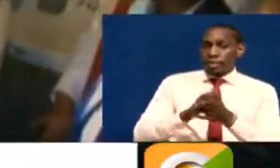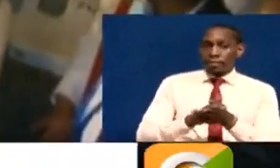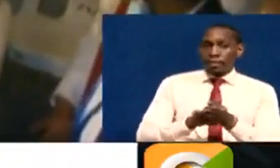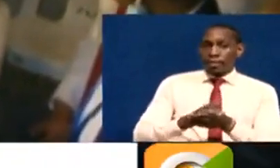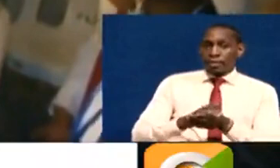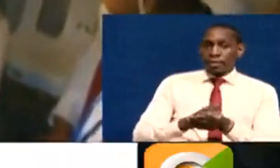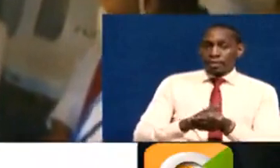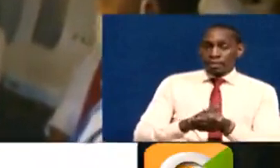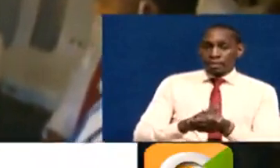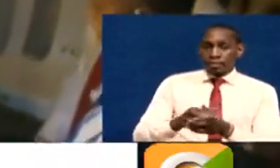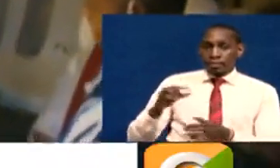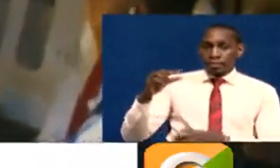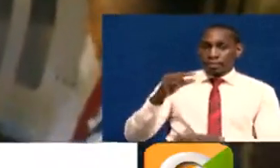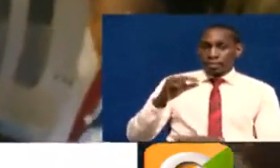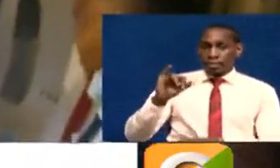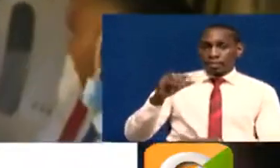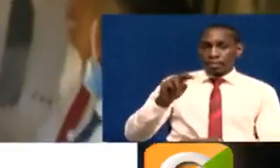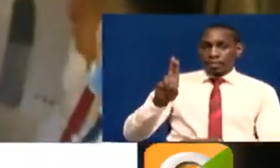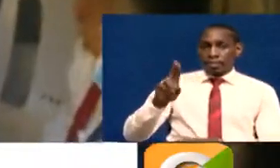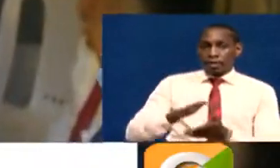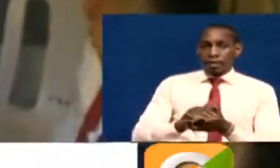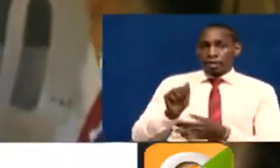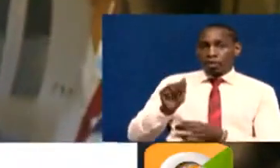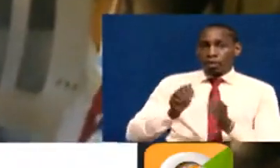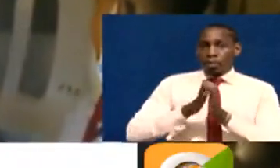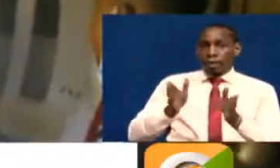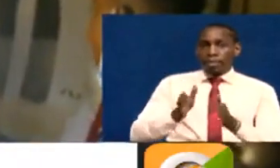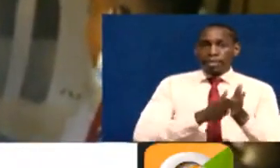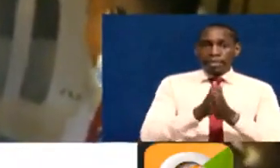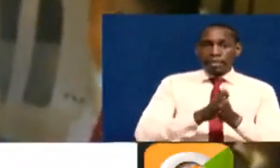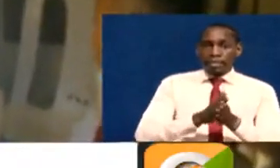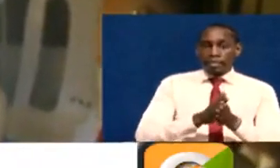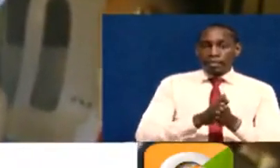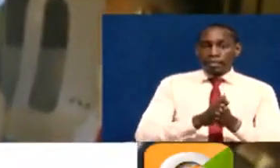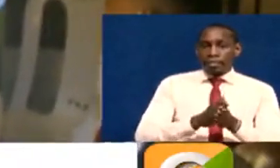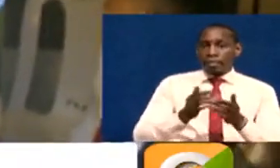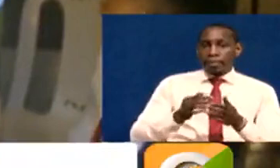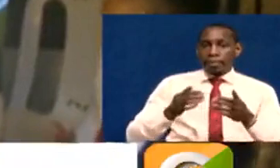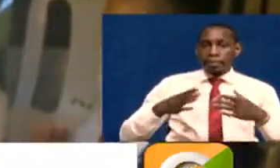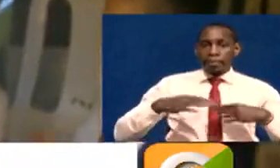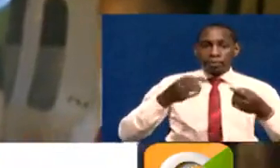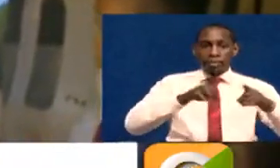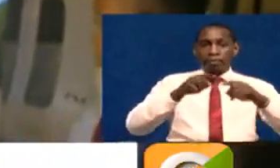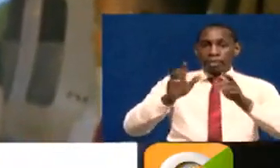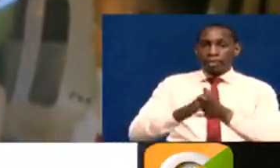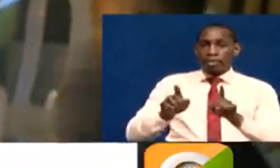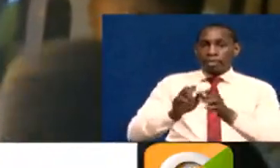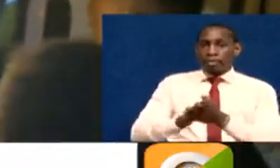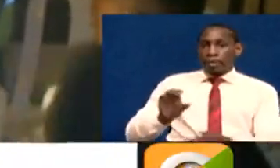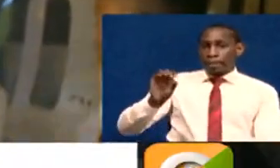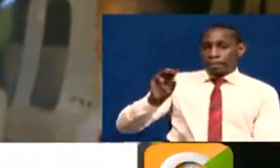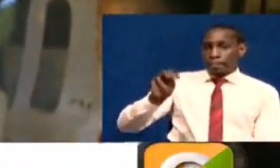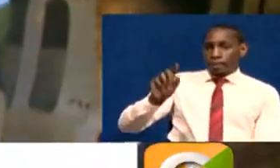tenure of Allen Gishau that public interest litigation had been left to actually members of the public. That is when we saw Okiya